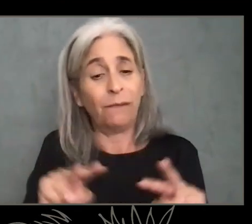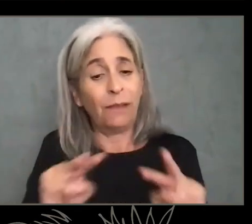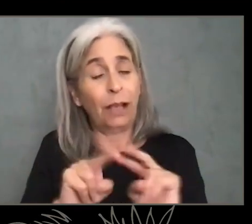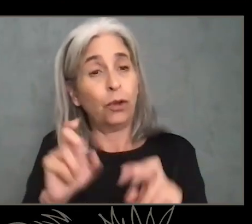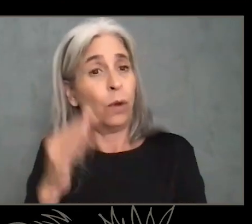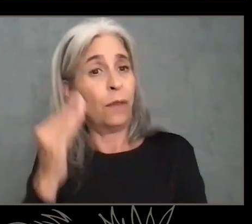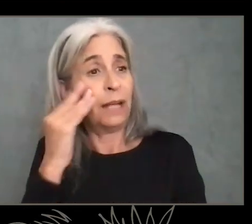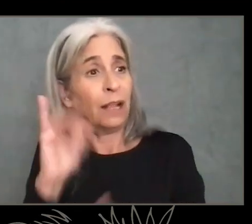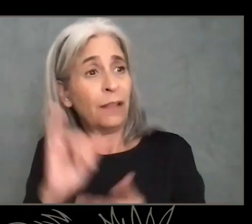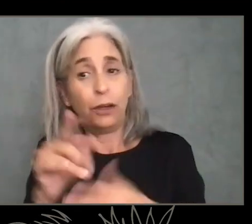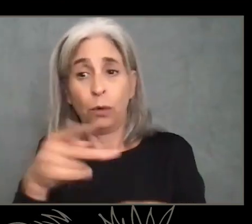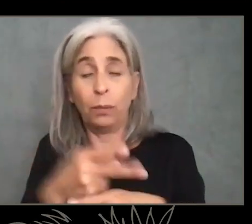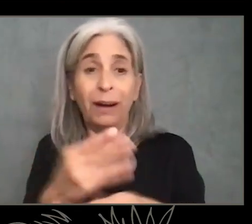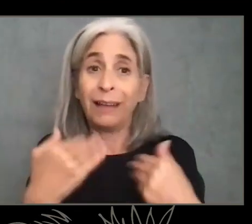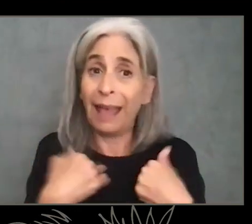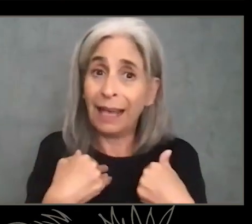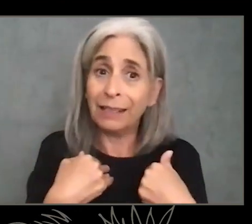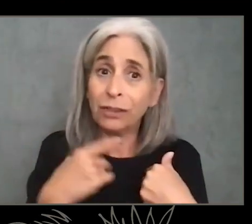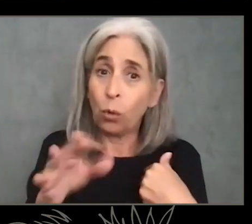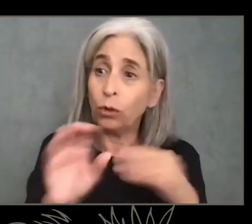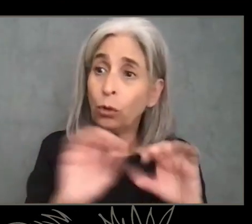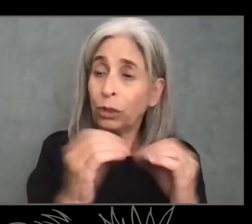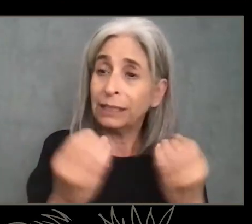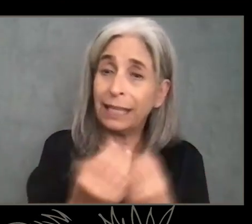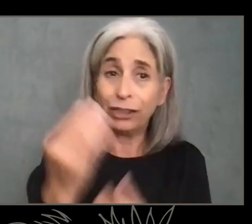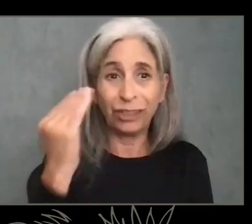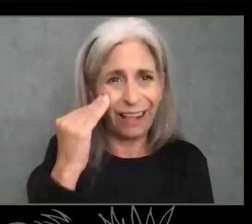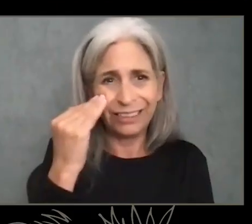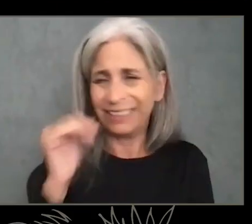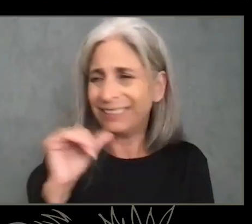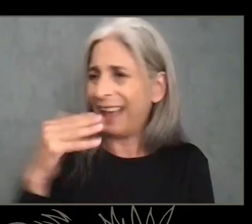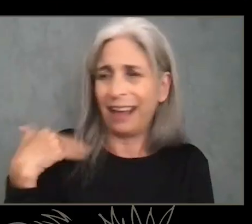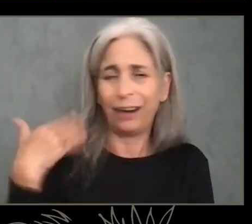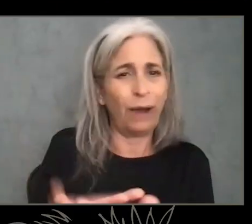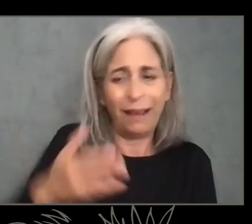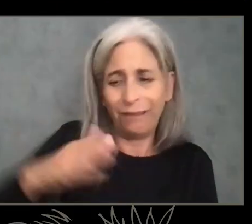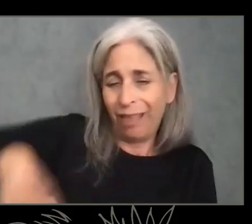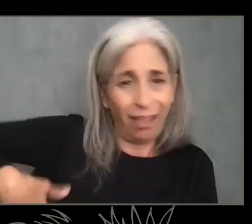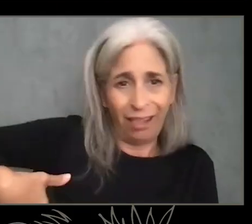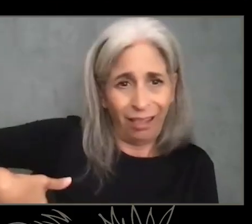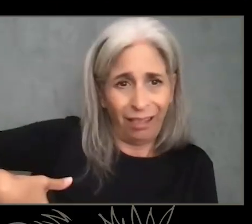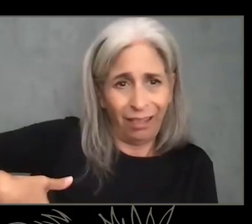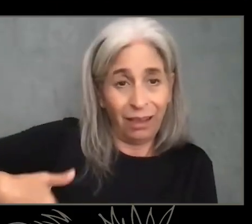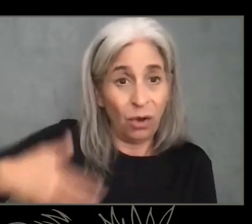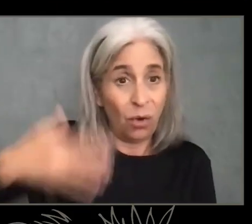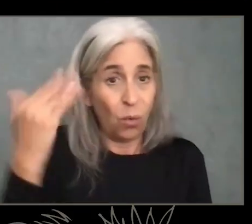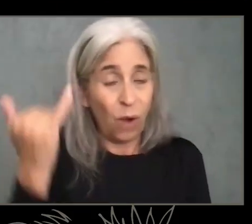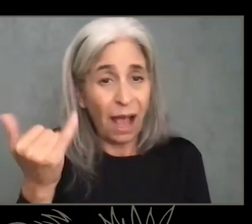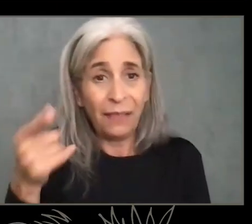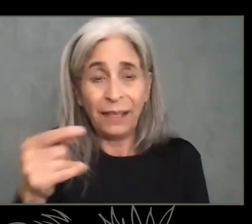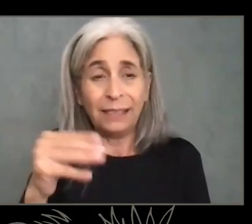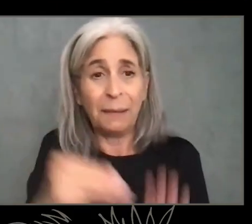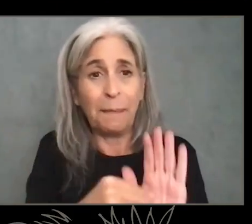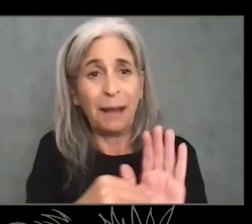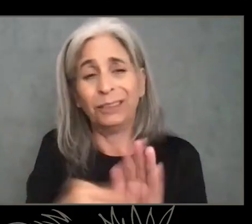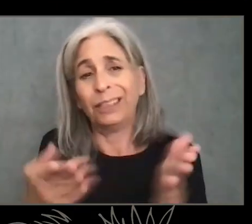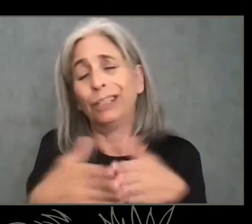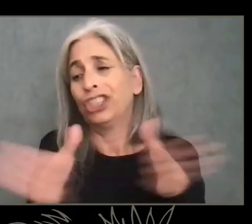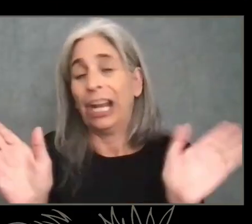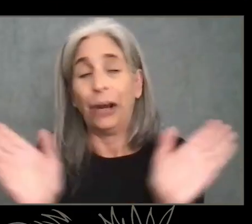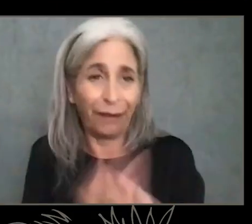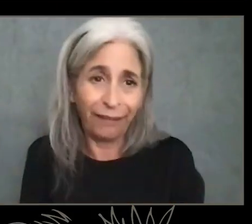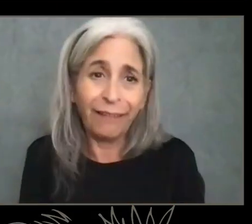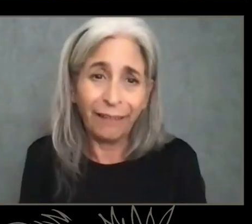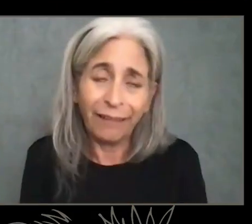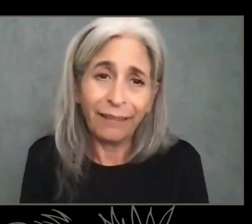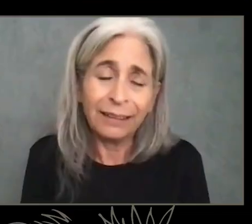the knowledge that your product has, or your organization knowledge. So it's not there, most probably because these models are generic.